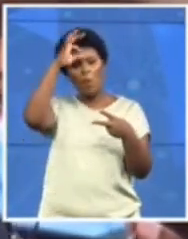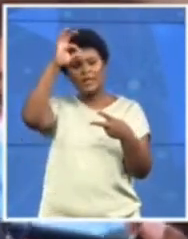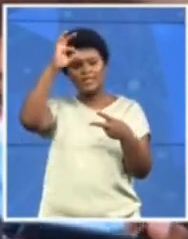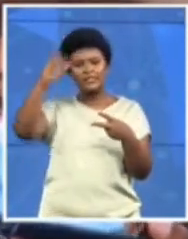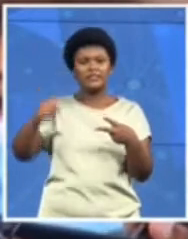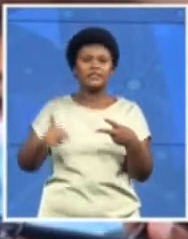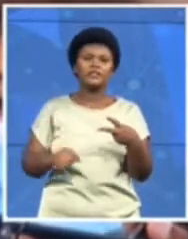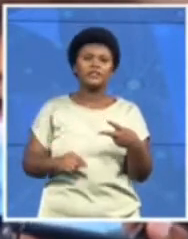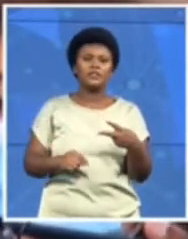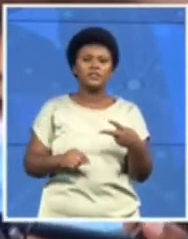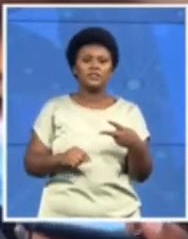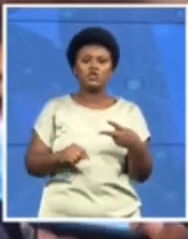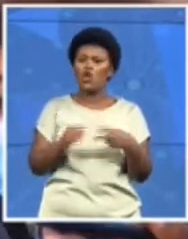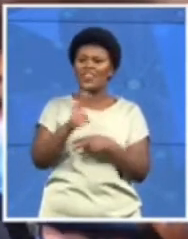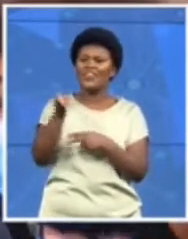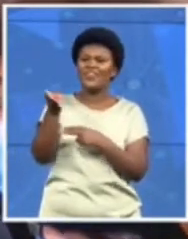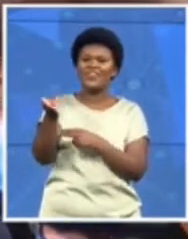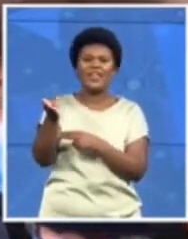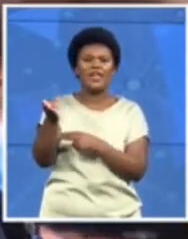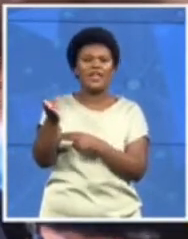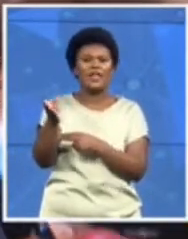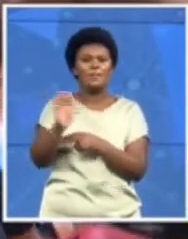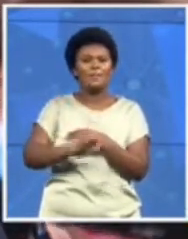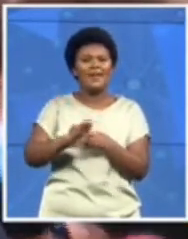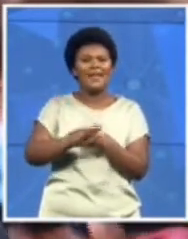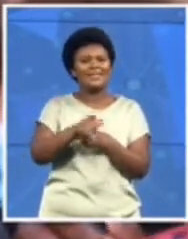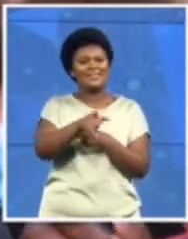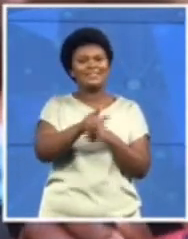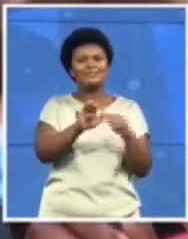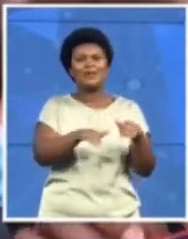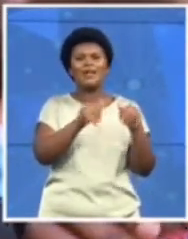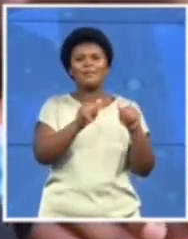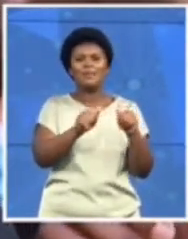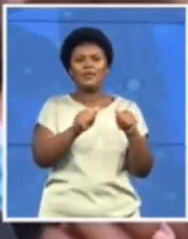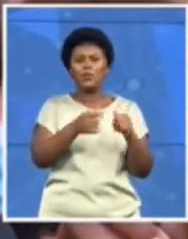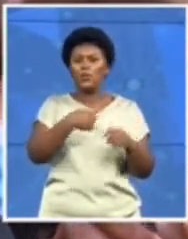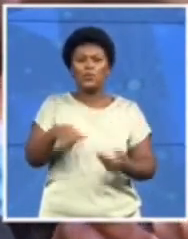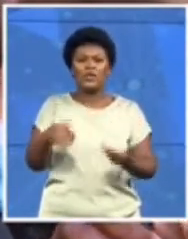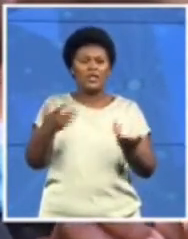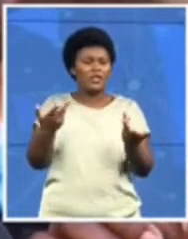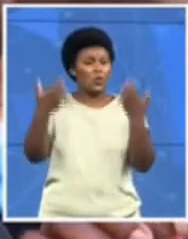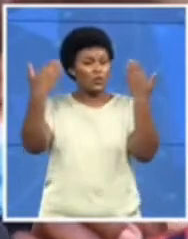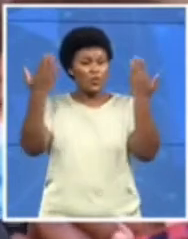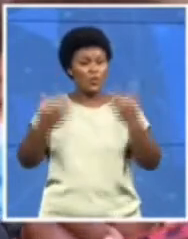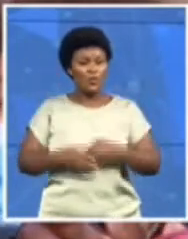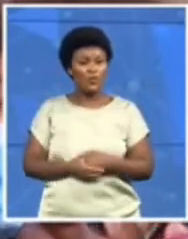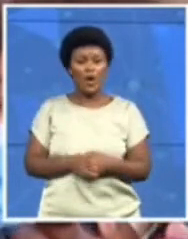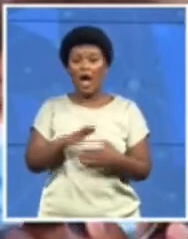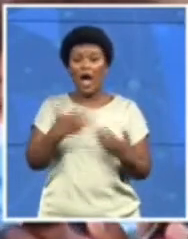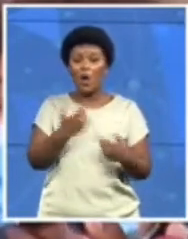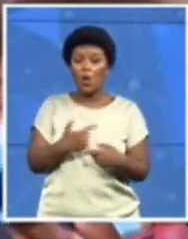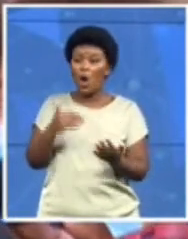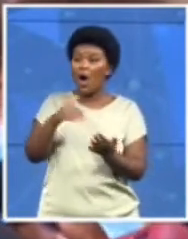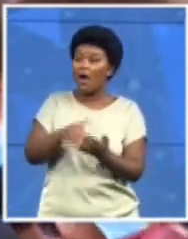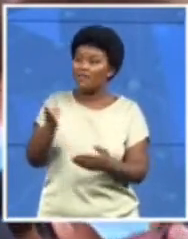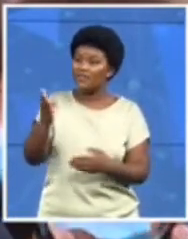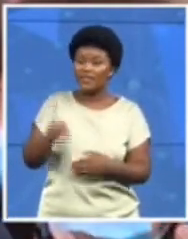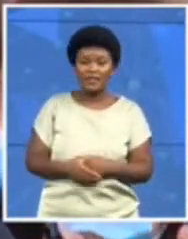place where they are supposed to be? And we don't even know after how long did they arrive And it can't be if you come